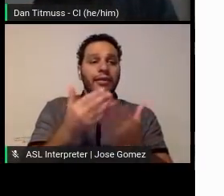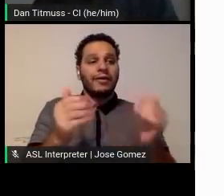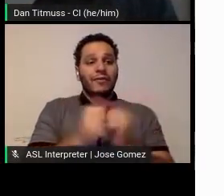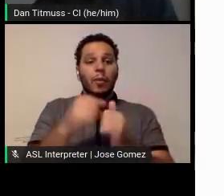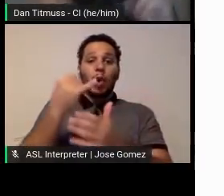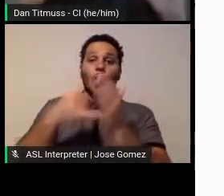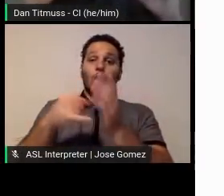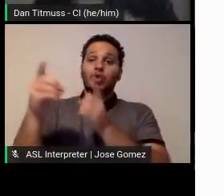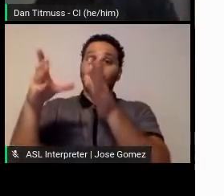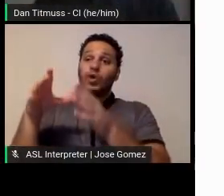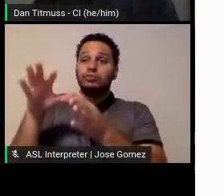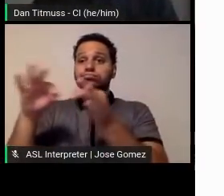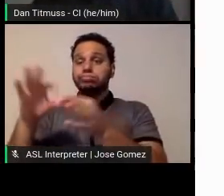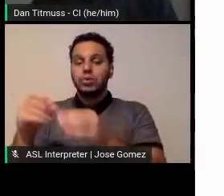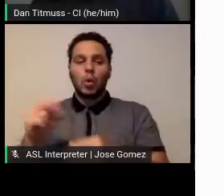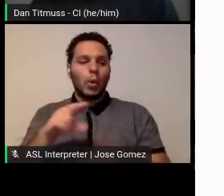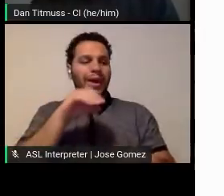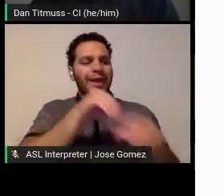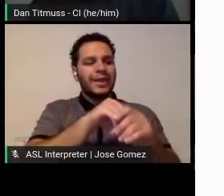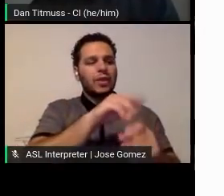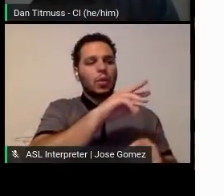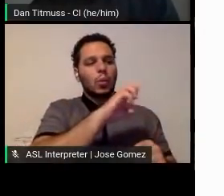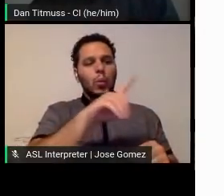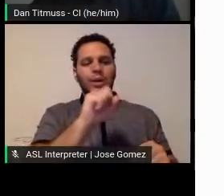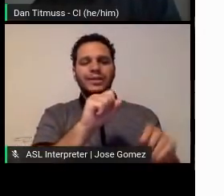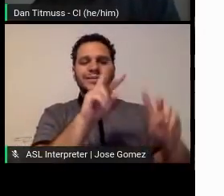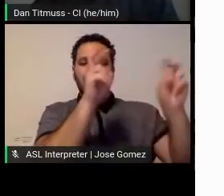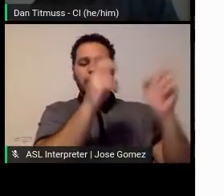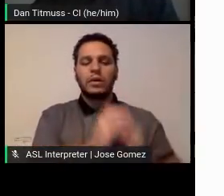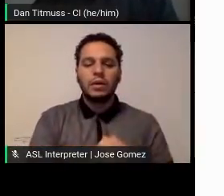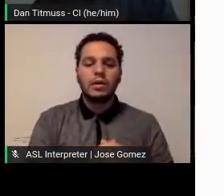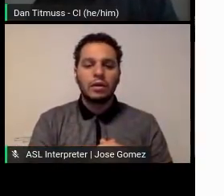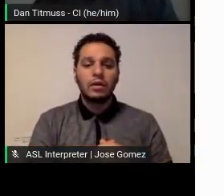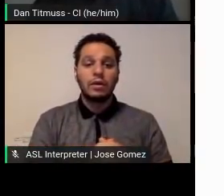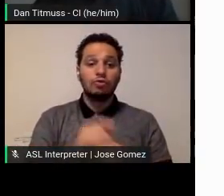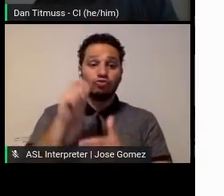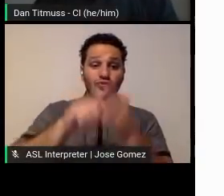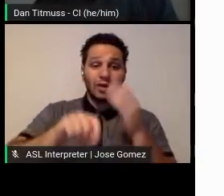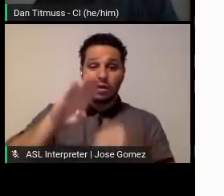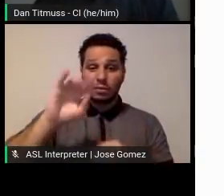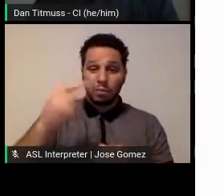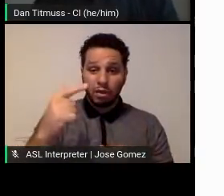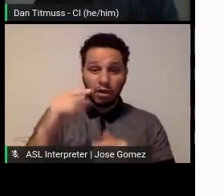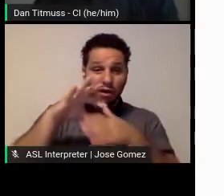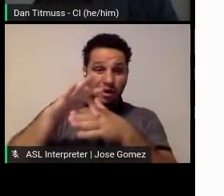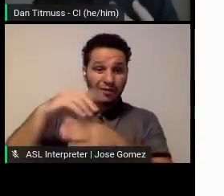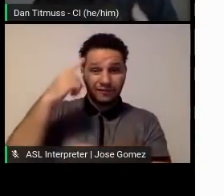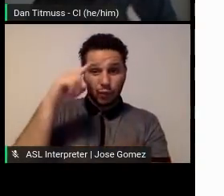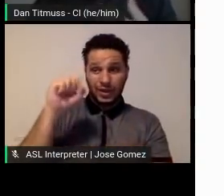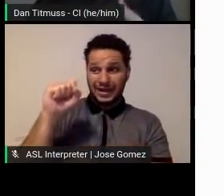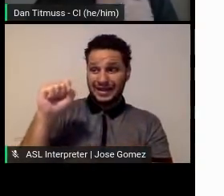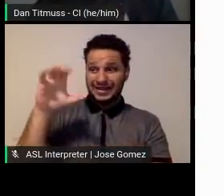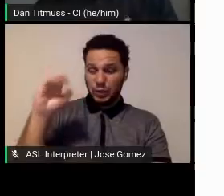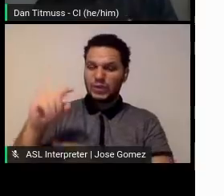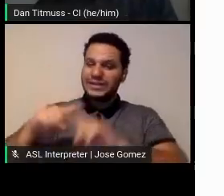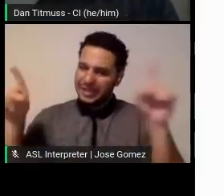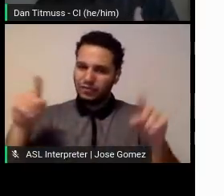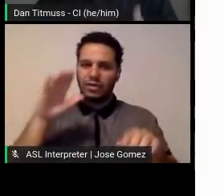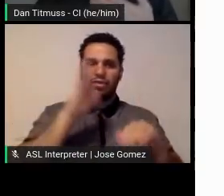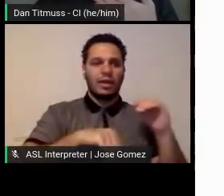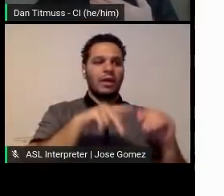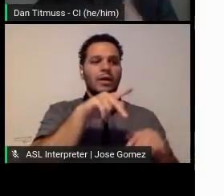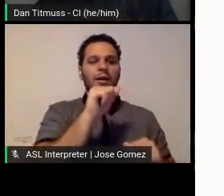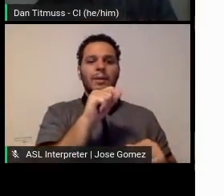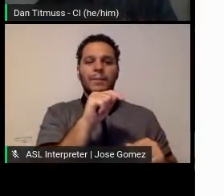director, or other in-the-weeds topics. Writing blog content for SEO is different than writing blog content for patrons, and